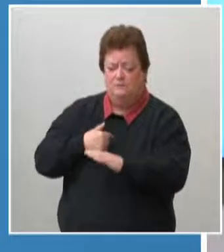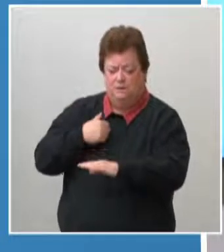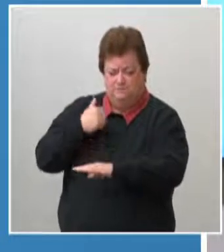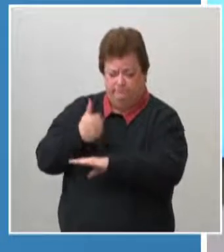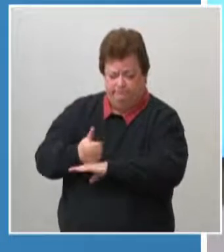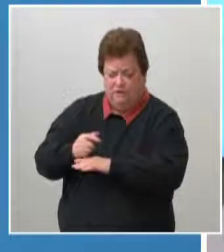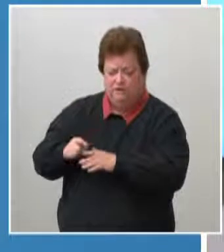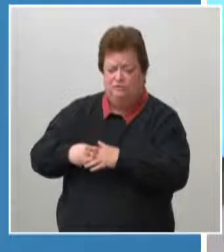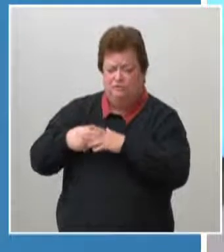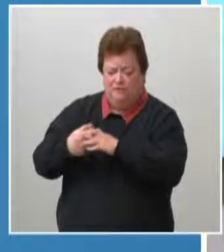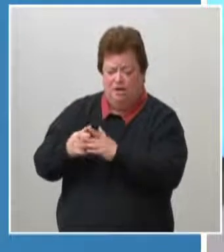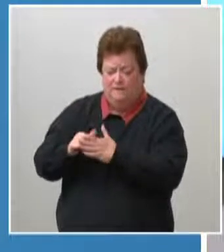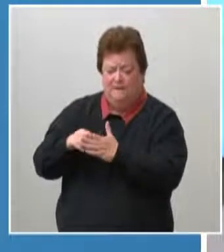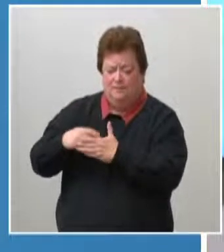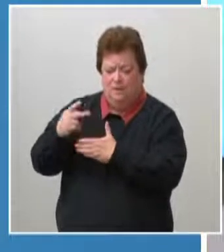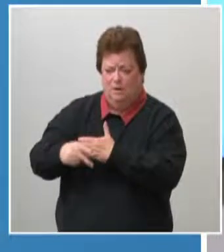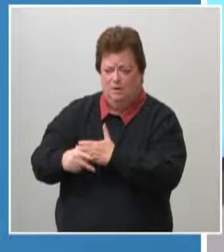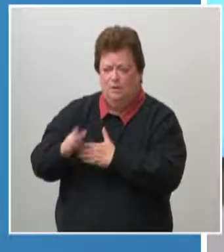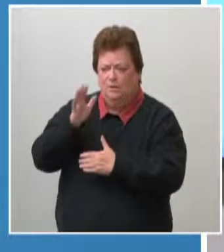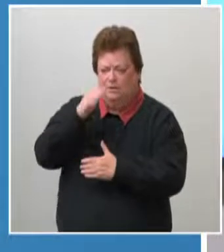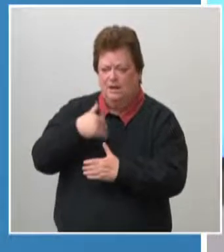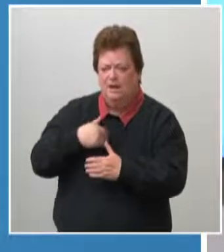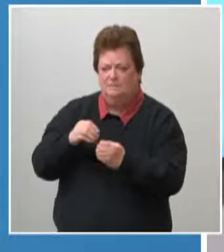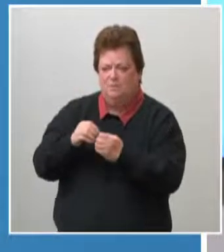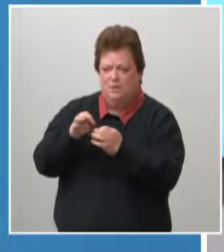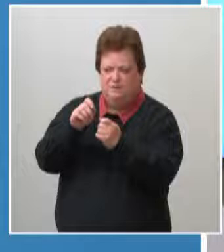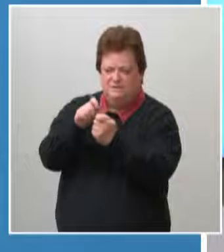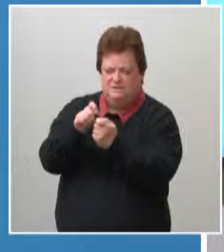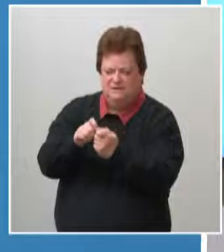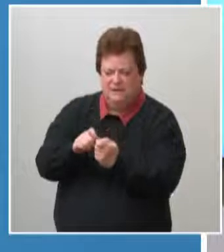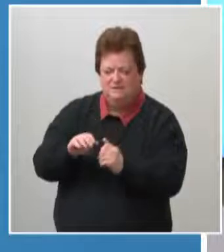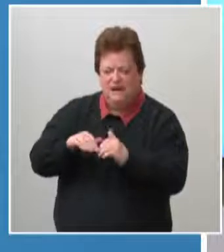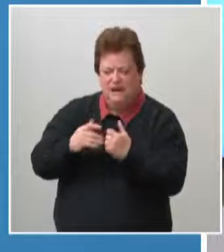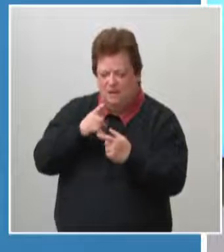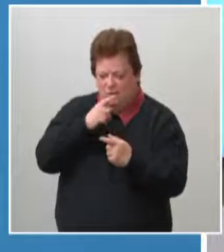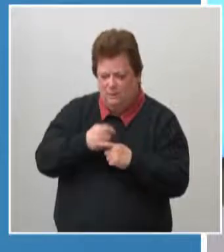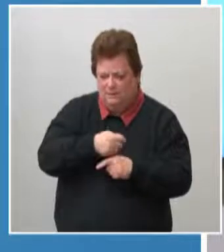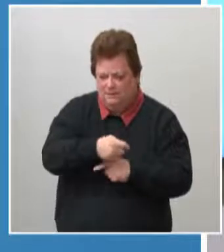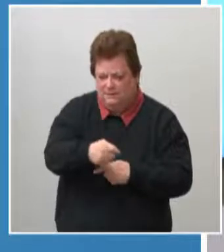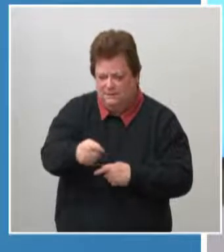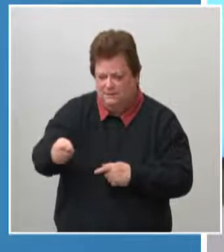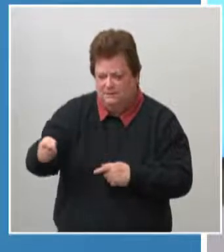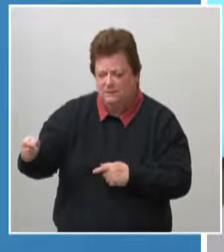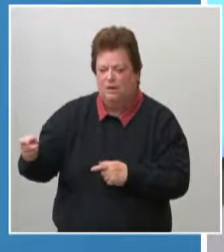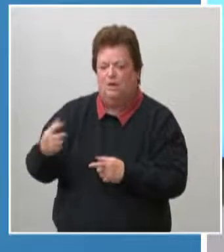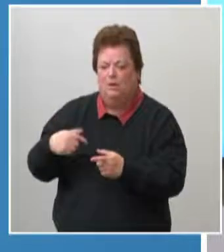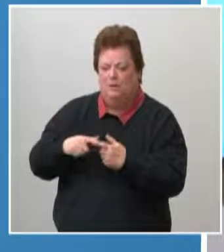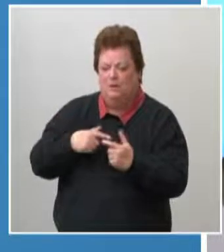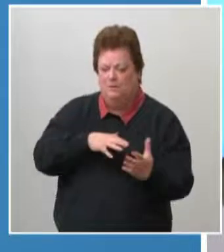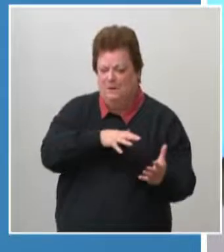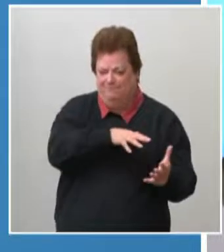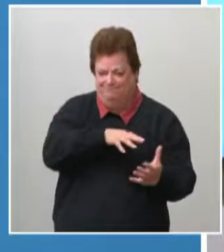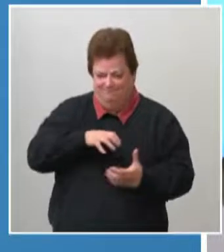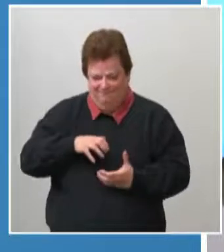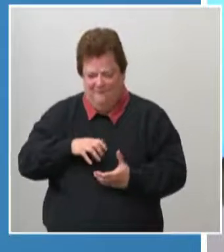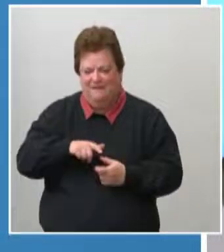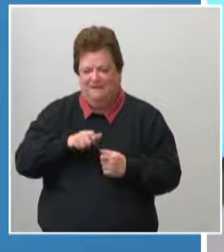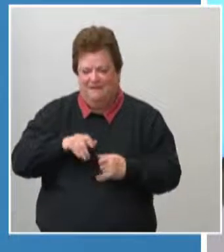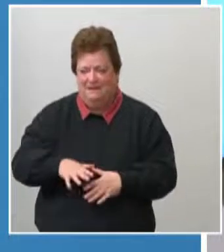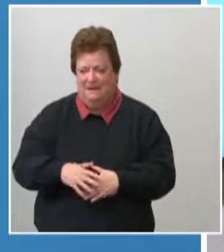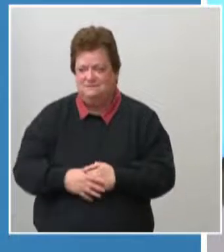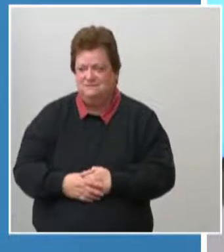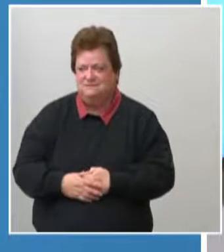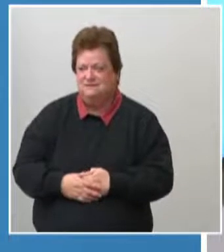launches. We will have more details on distribution as soon as we have test kits in hand and final information from the